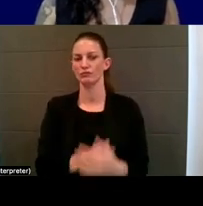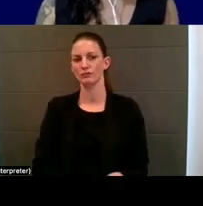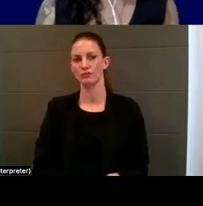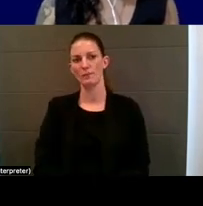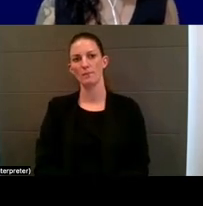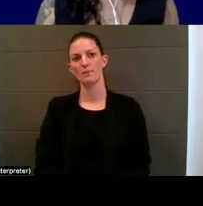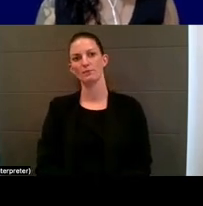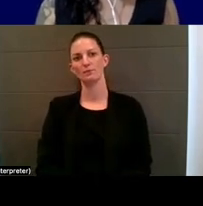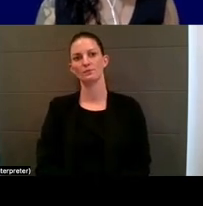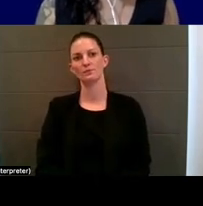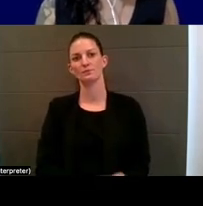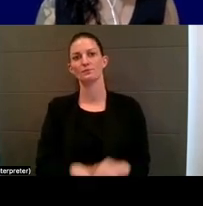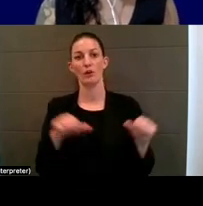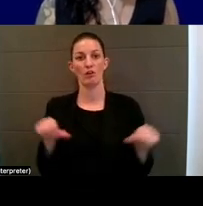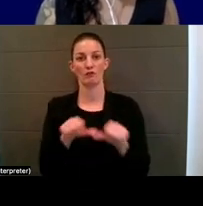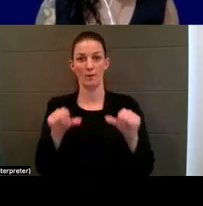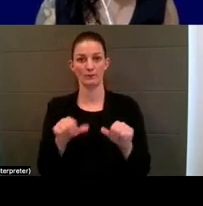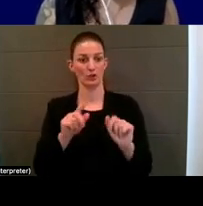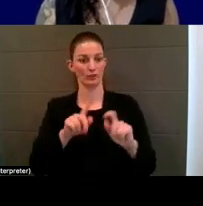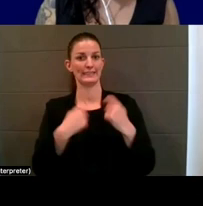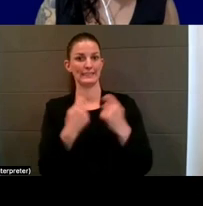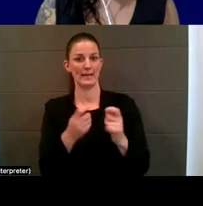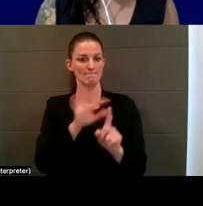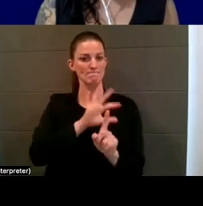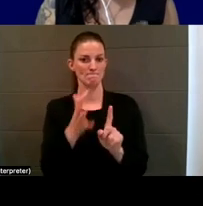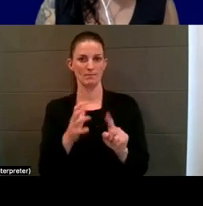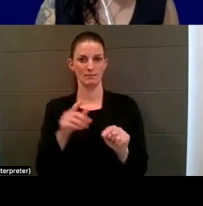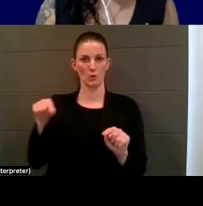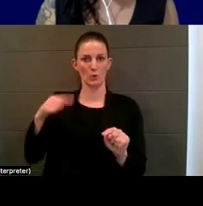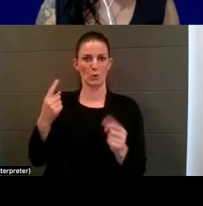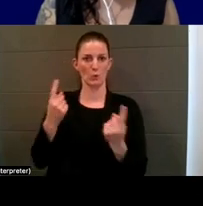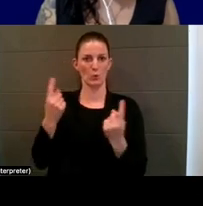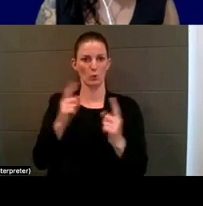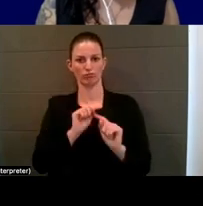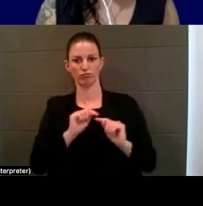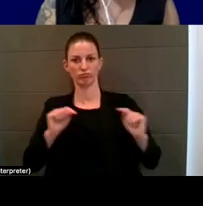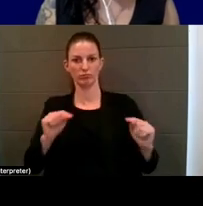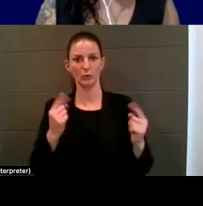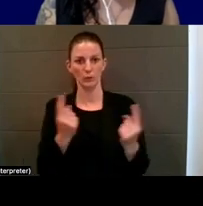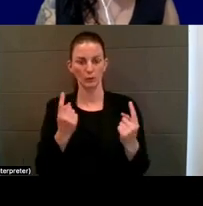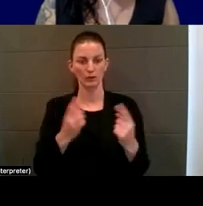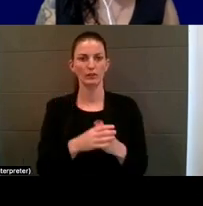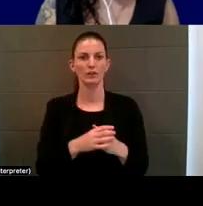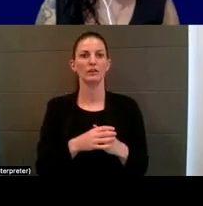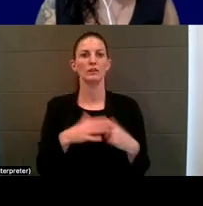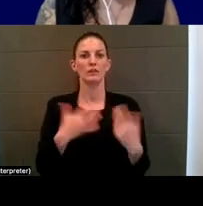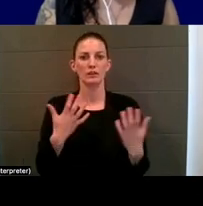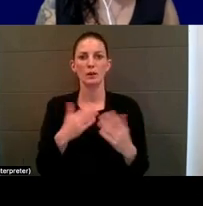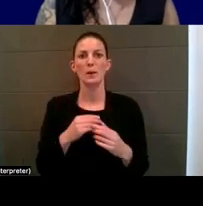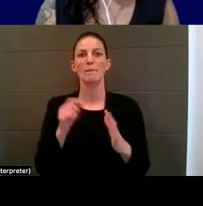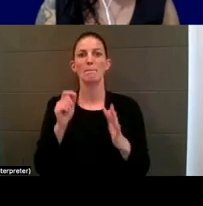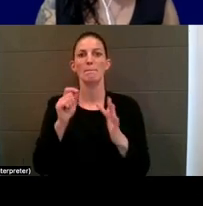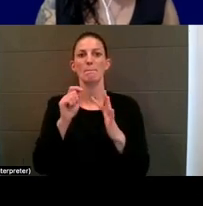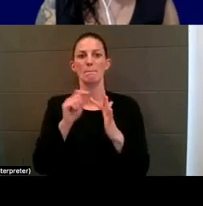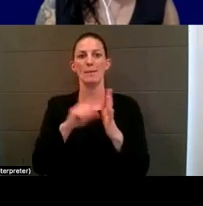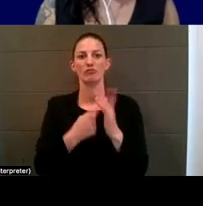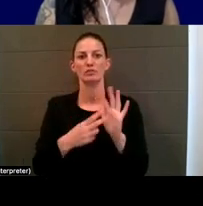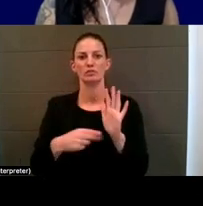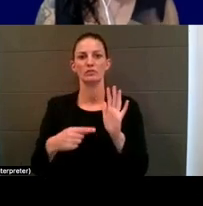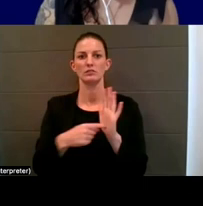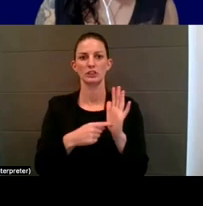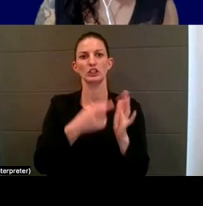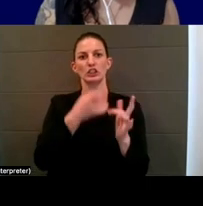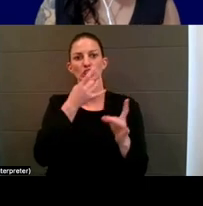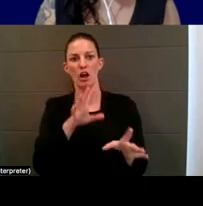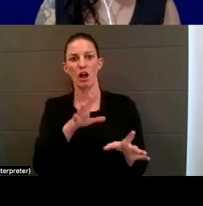to think about the team around the child. The parent and child aspects are central to all aspects of mealtime management. And we